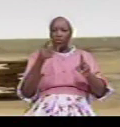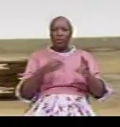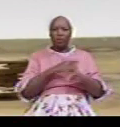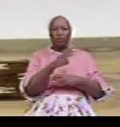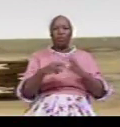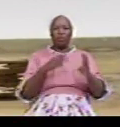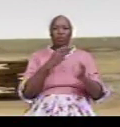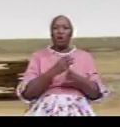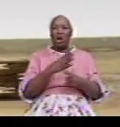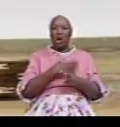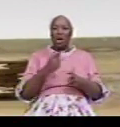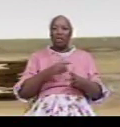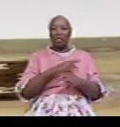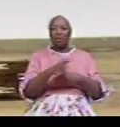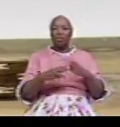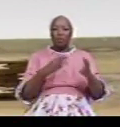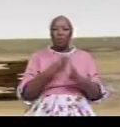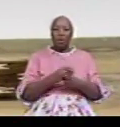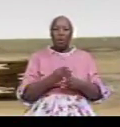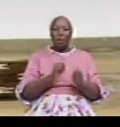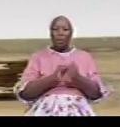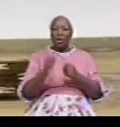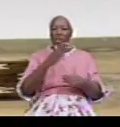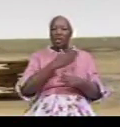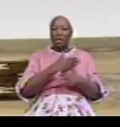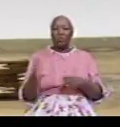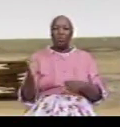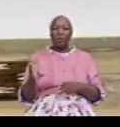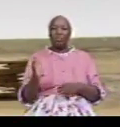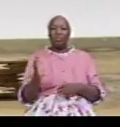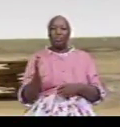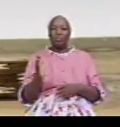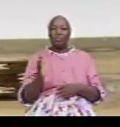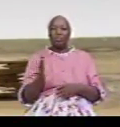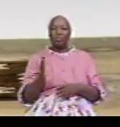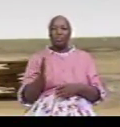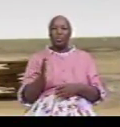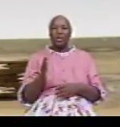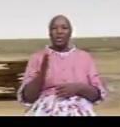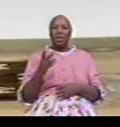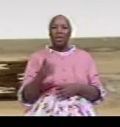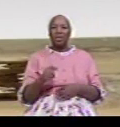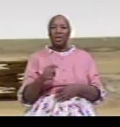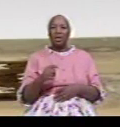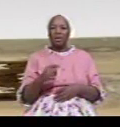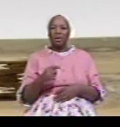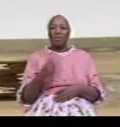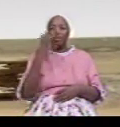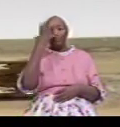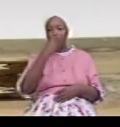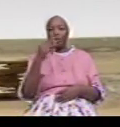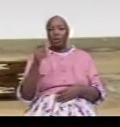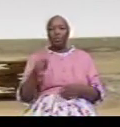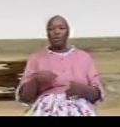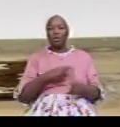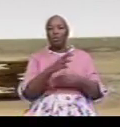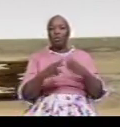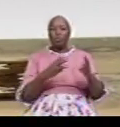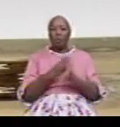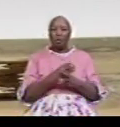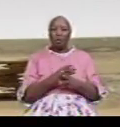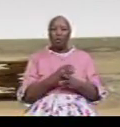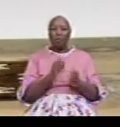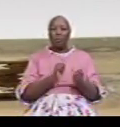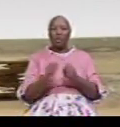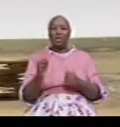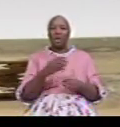the world passes away. The fashion of the world passing away.